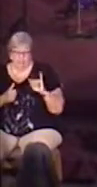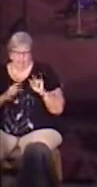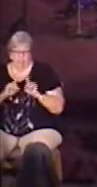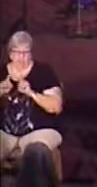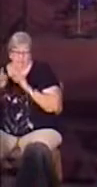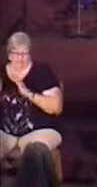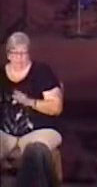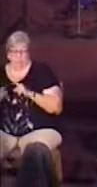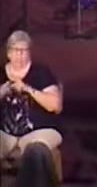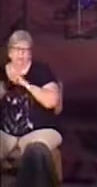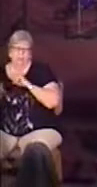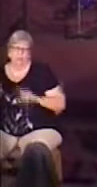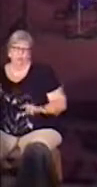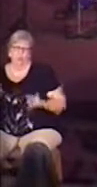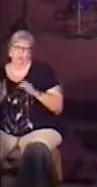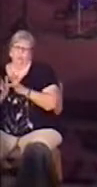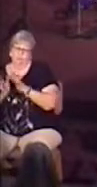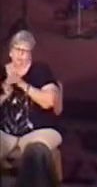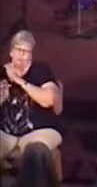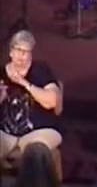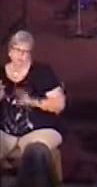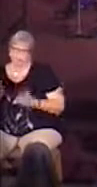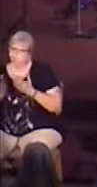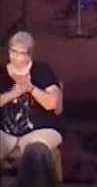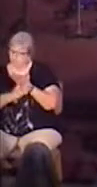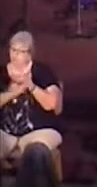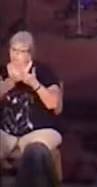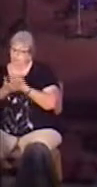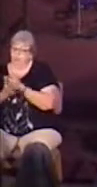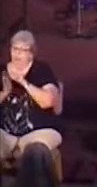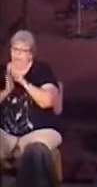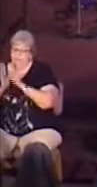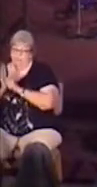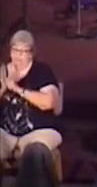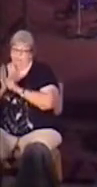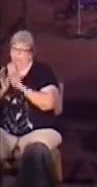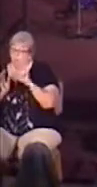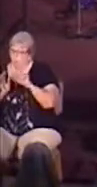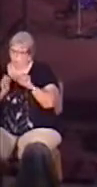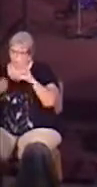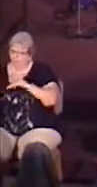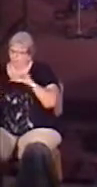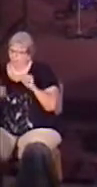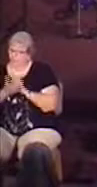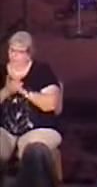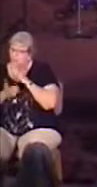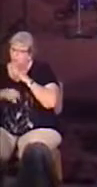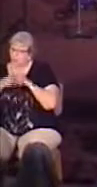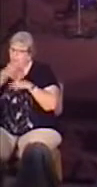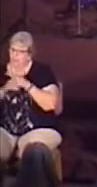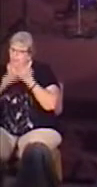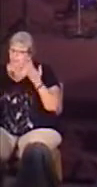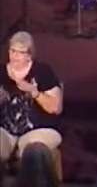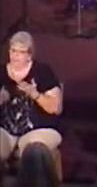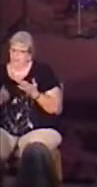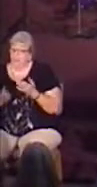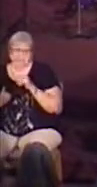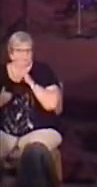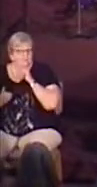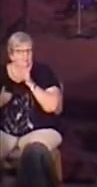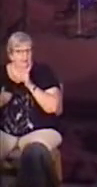by the lordship of Jesus Christ, throughout the New Testament. And so the one baptism that he's actually talking about here isn't